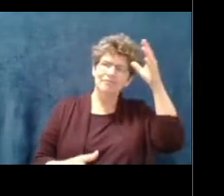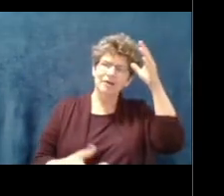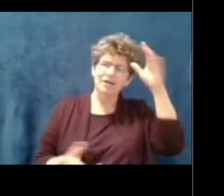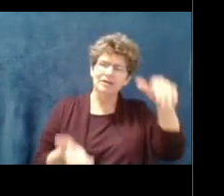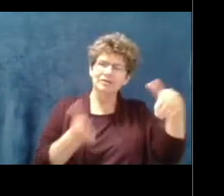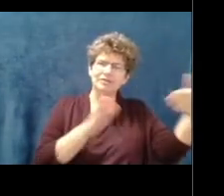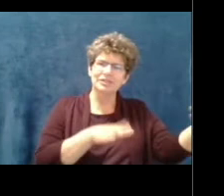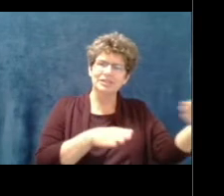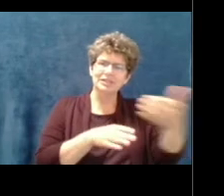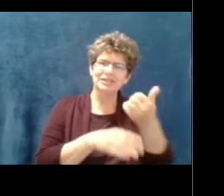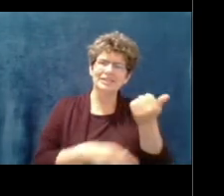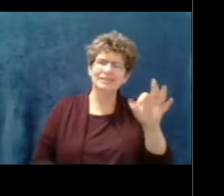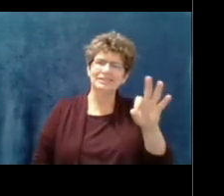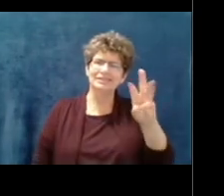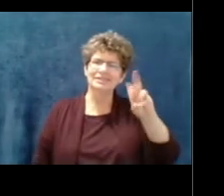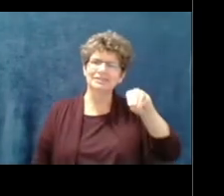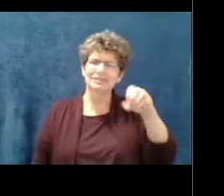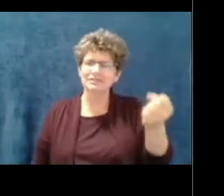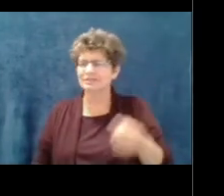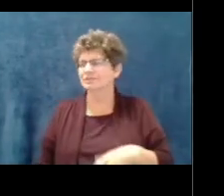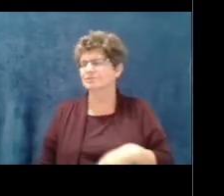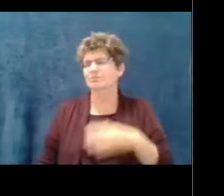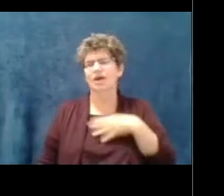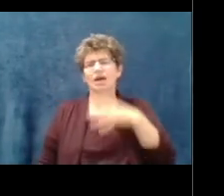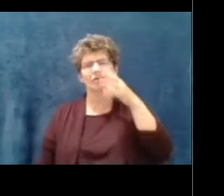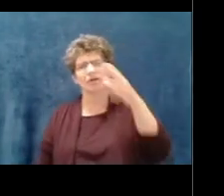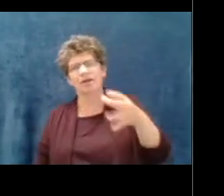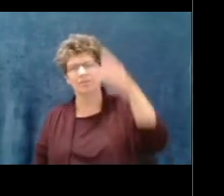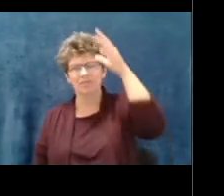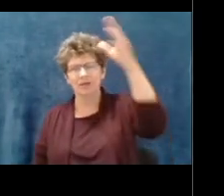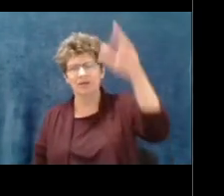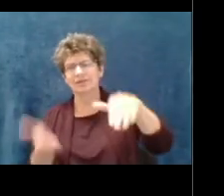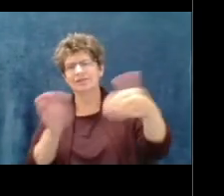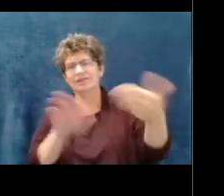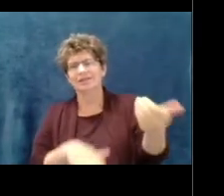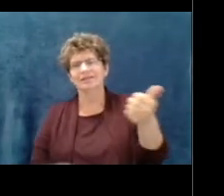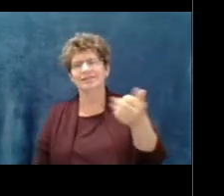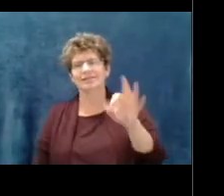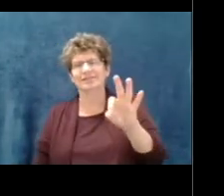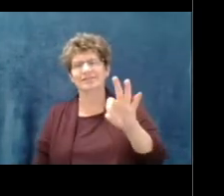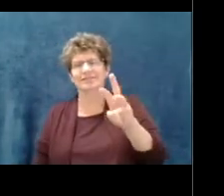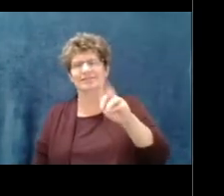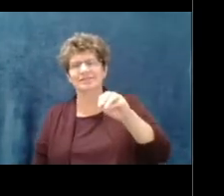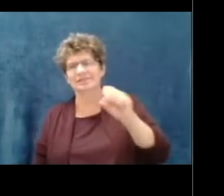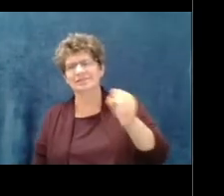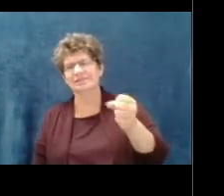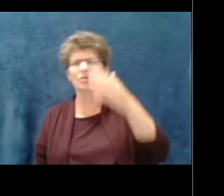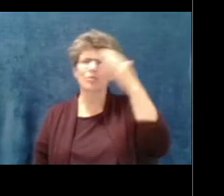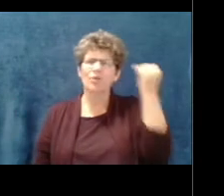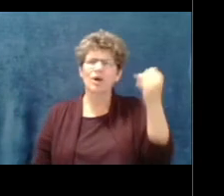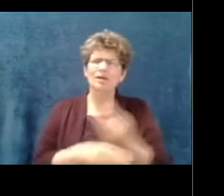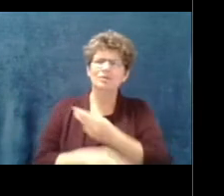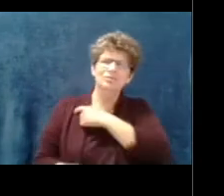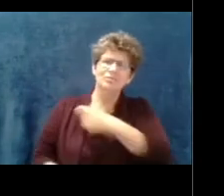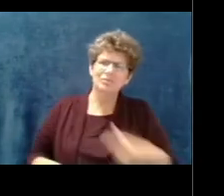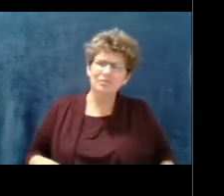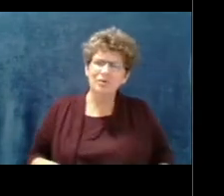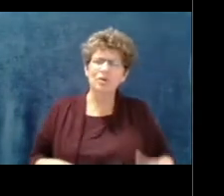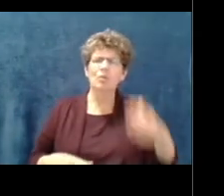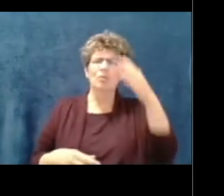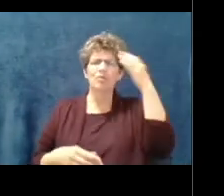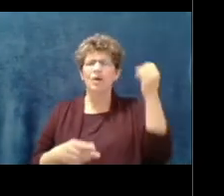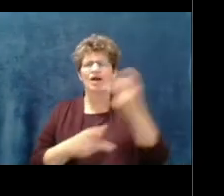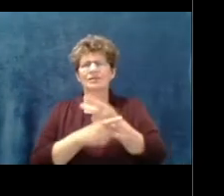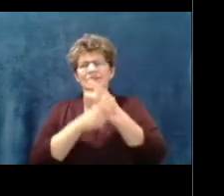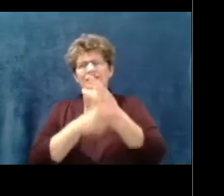using a seatbelt. I don't see the point in exercising or eating well. And it's a pretty negative perspective. And I have to be that kind of